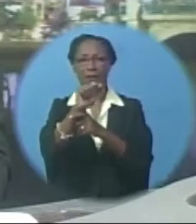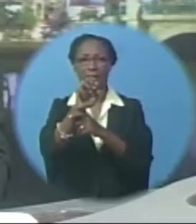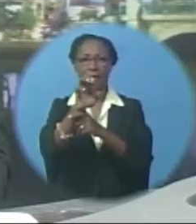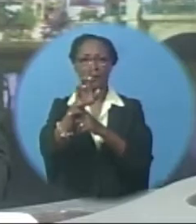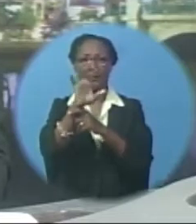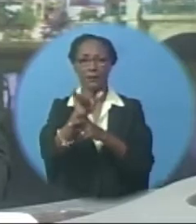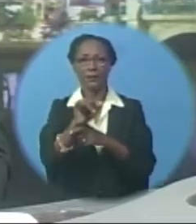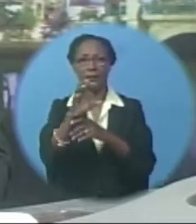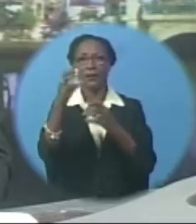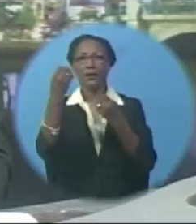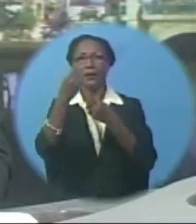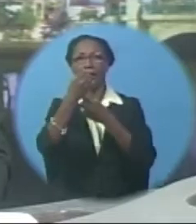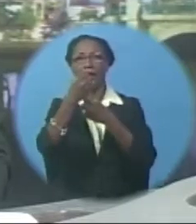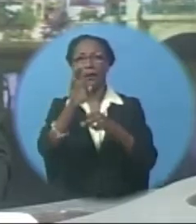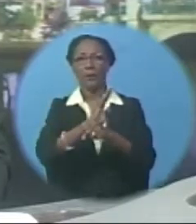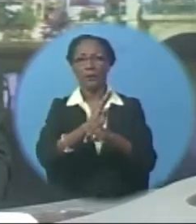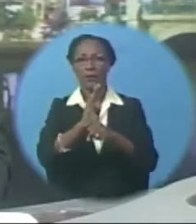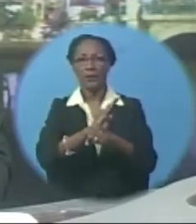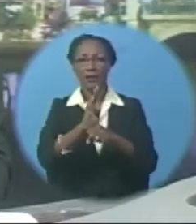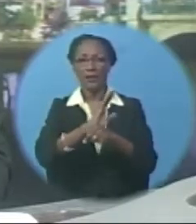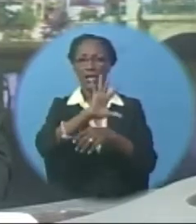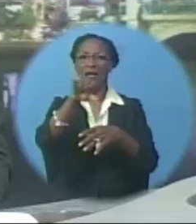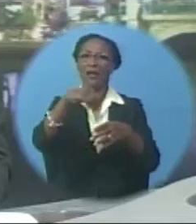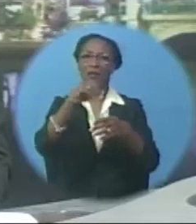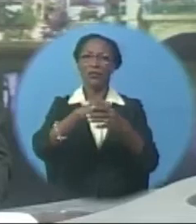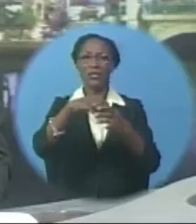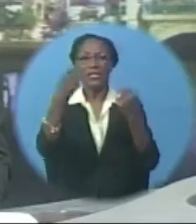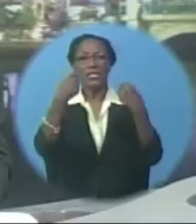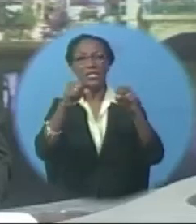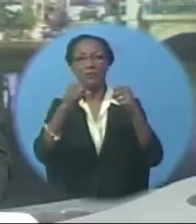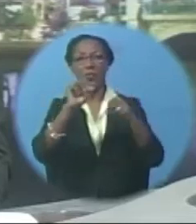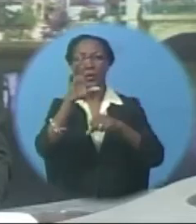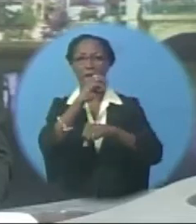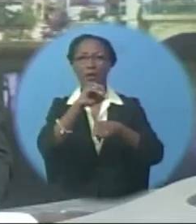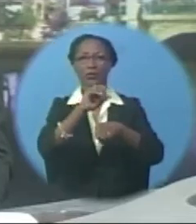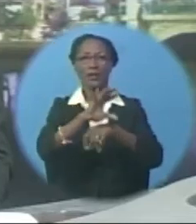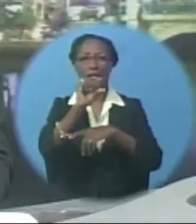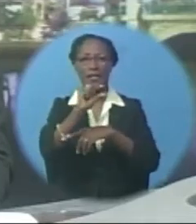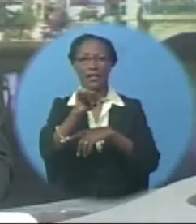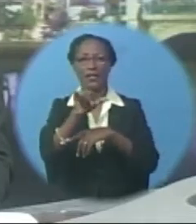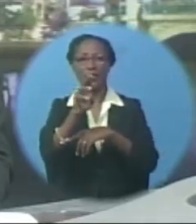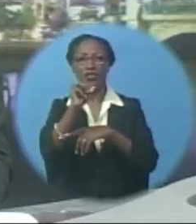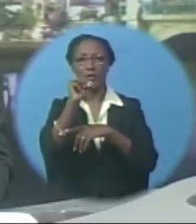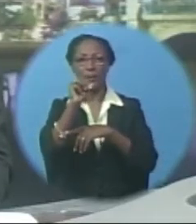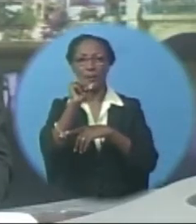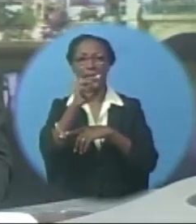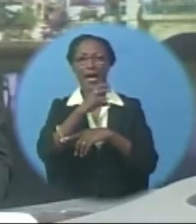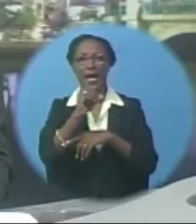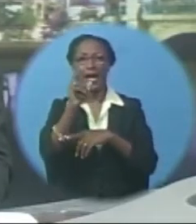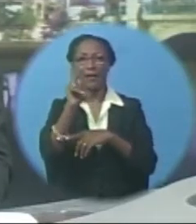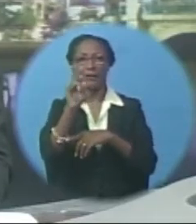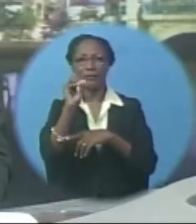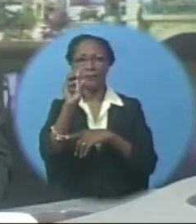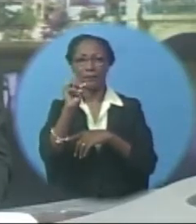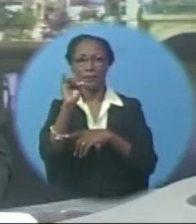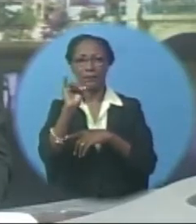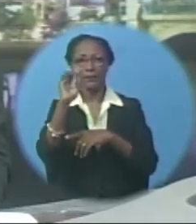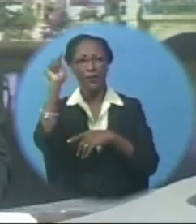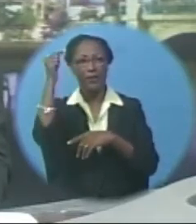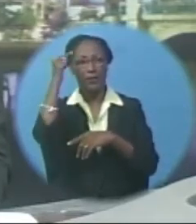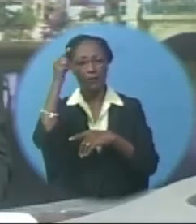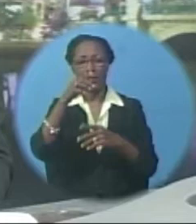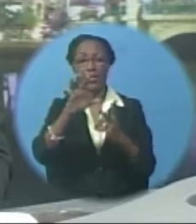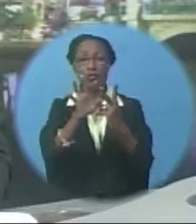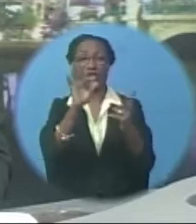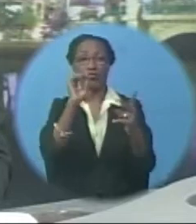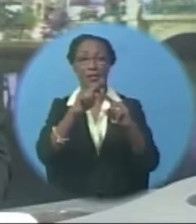its own entities, including the Sports Council, the Gymnasium, and COMI. However, Minister Sinclair says government chose a different